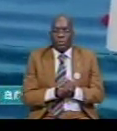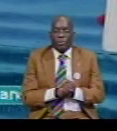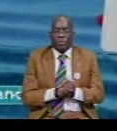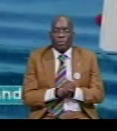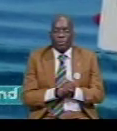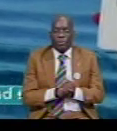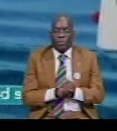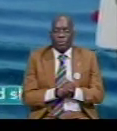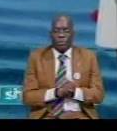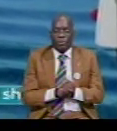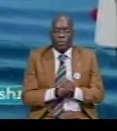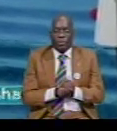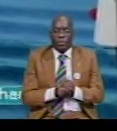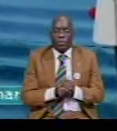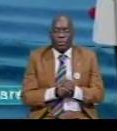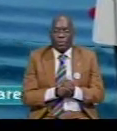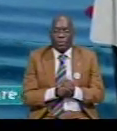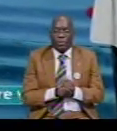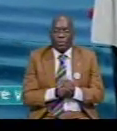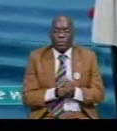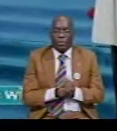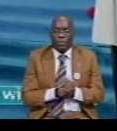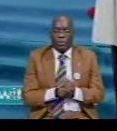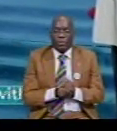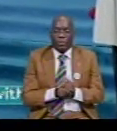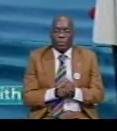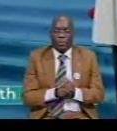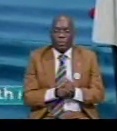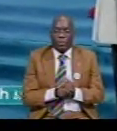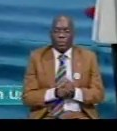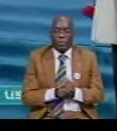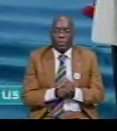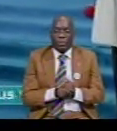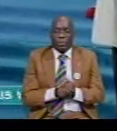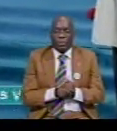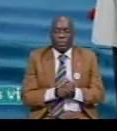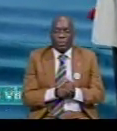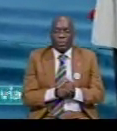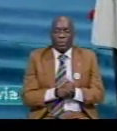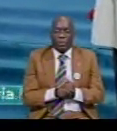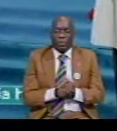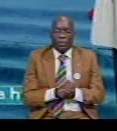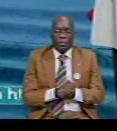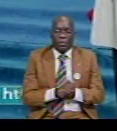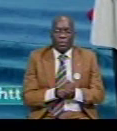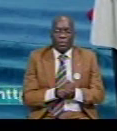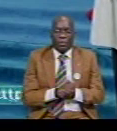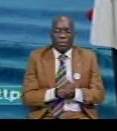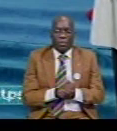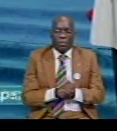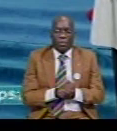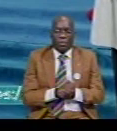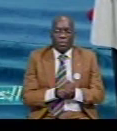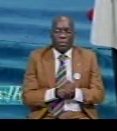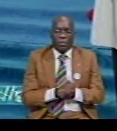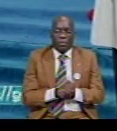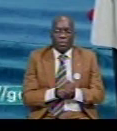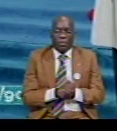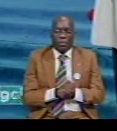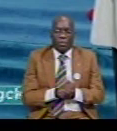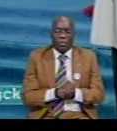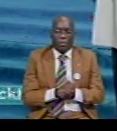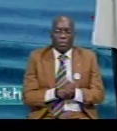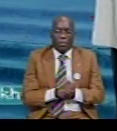The problem is in her right leg, the joints, right to the right hand. The inconvenience,